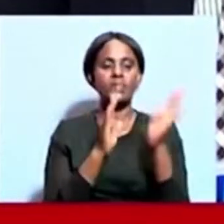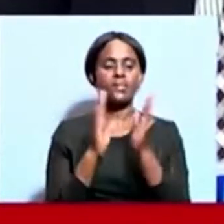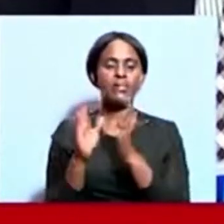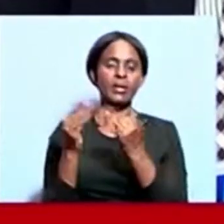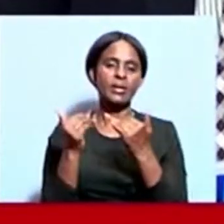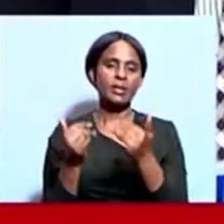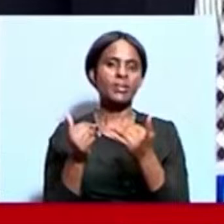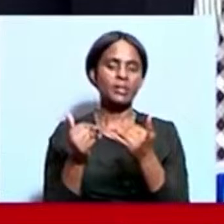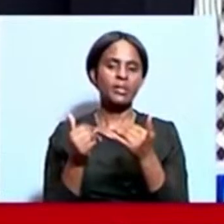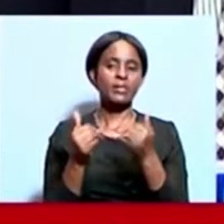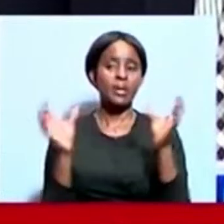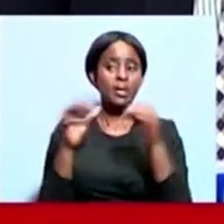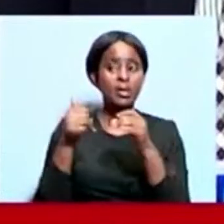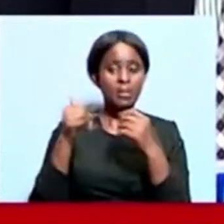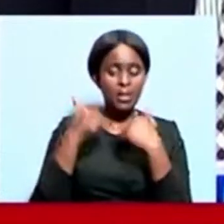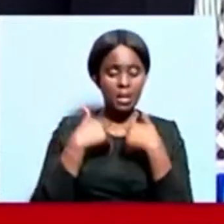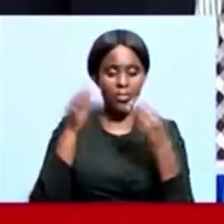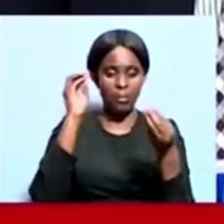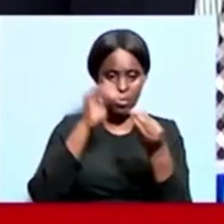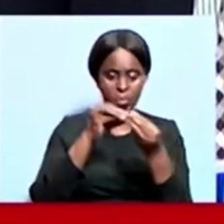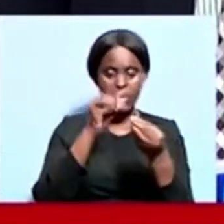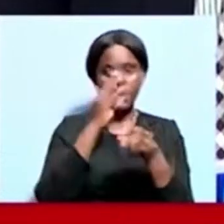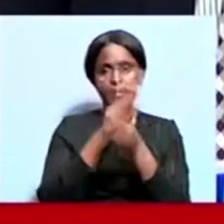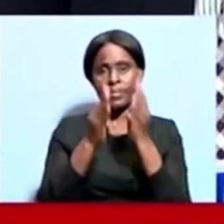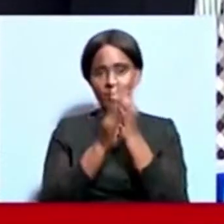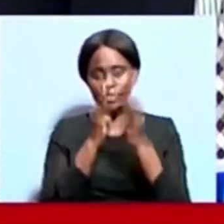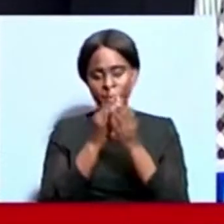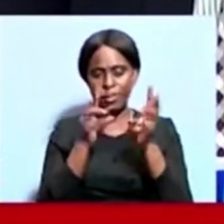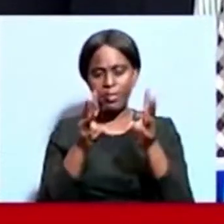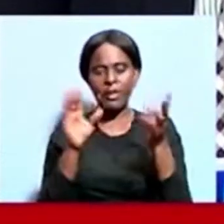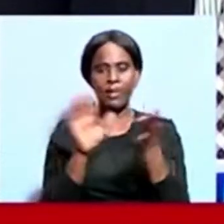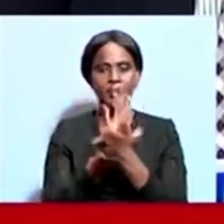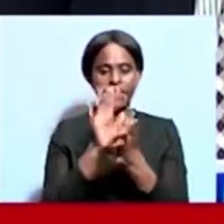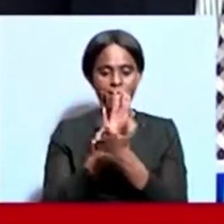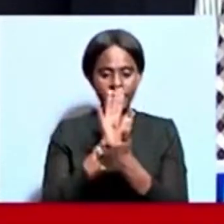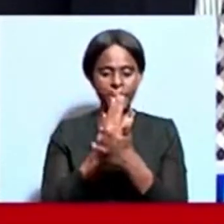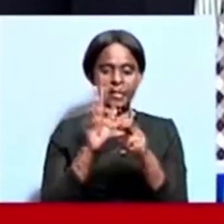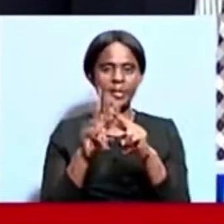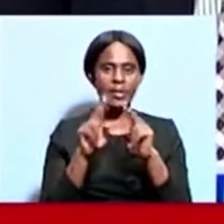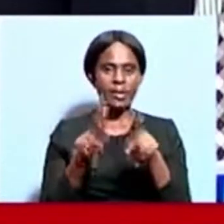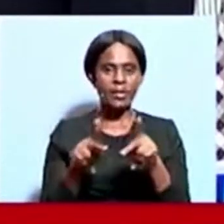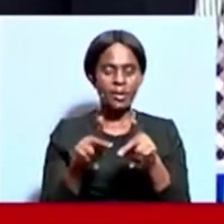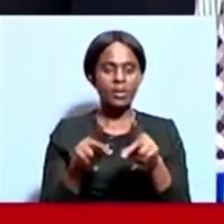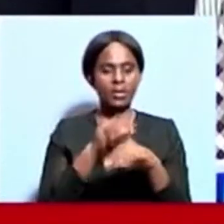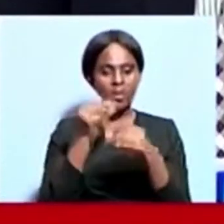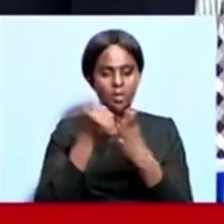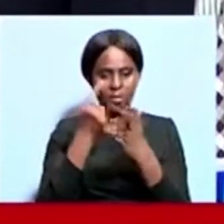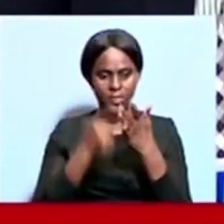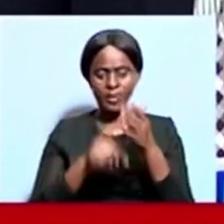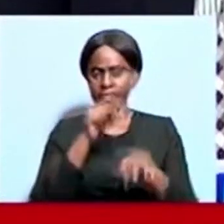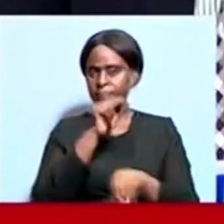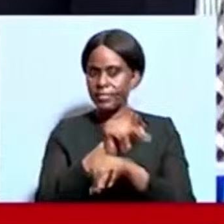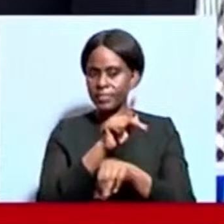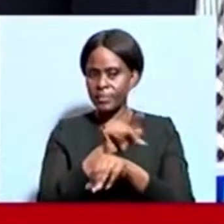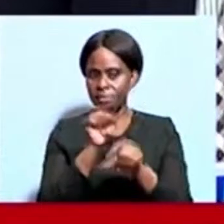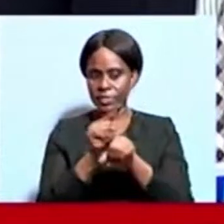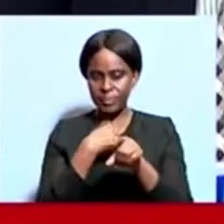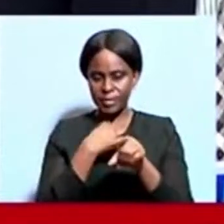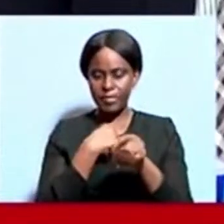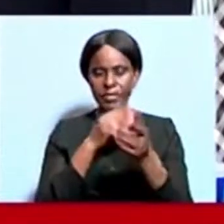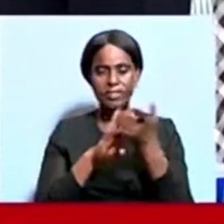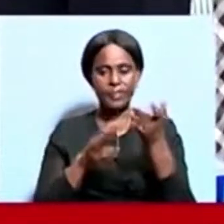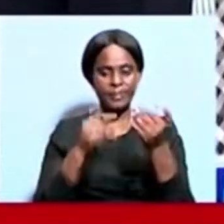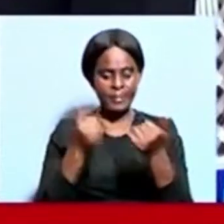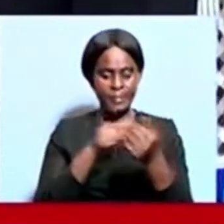measures, the Council has put up mechanisms to expedite, Chair, the execution of projects, and I want to believe at